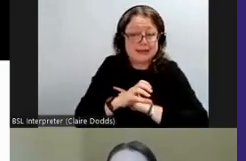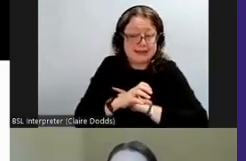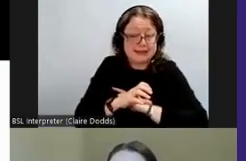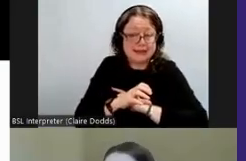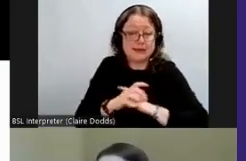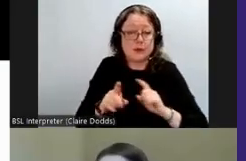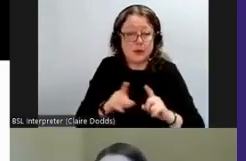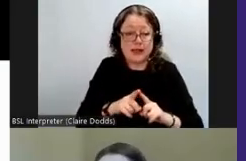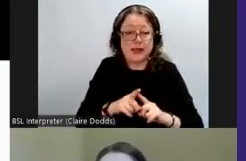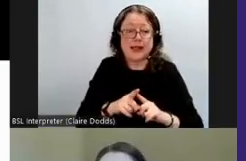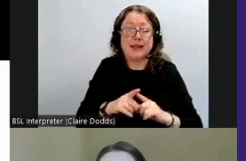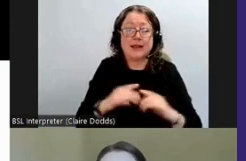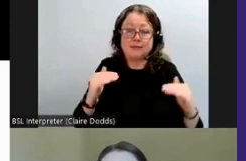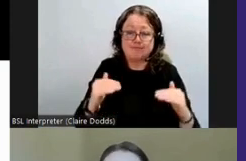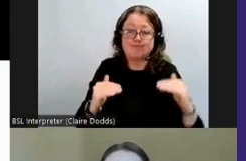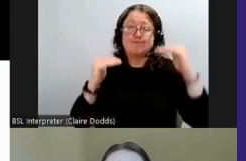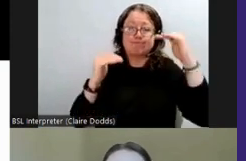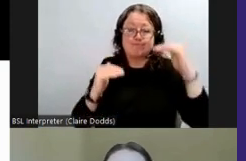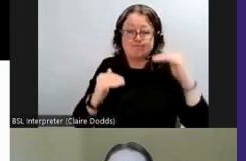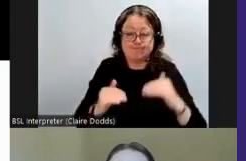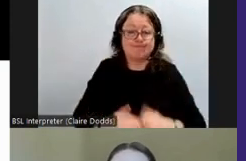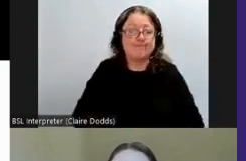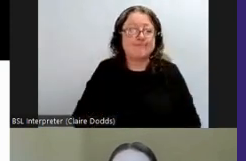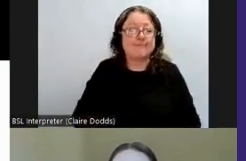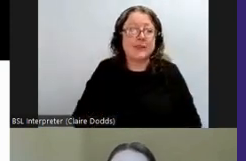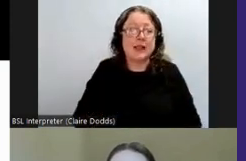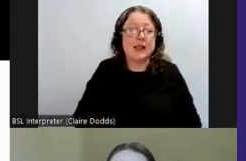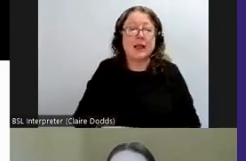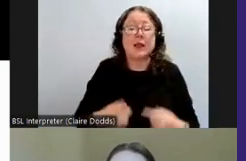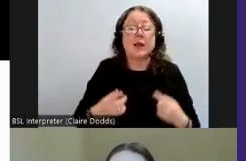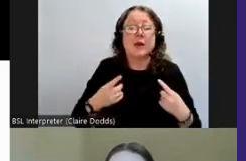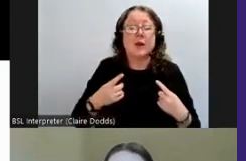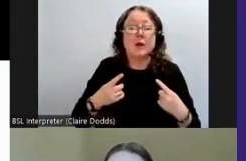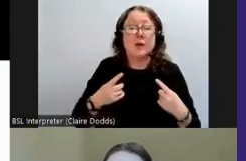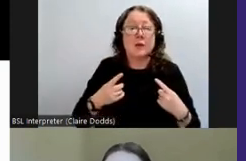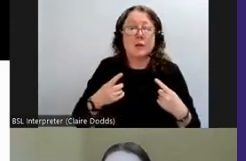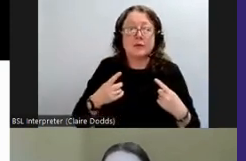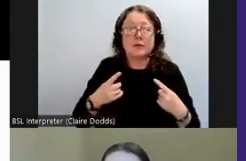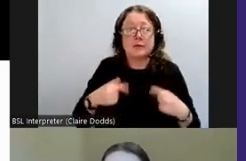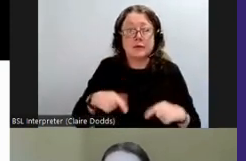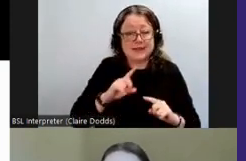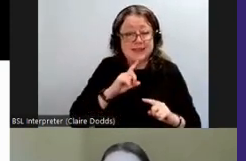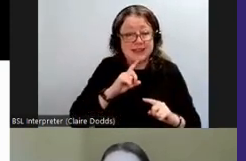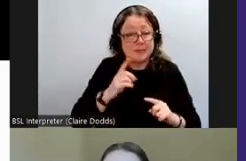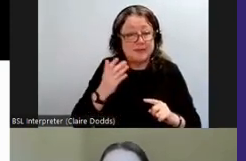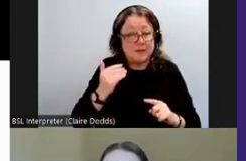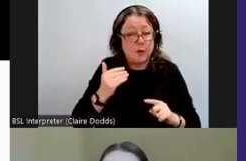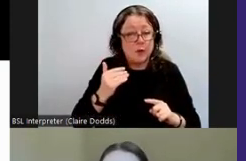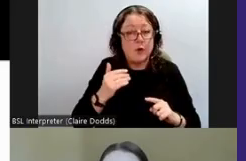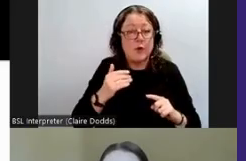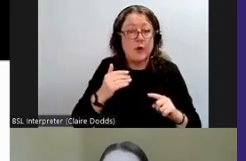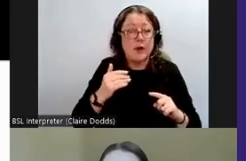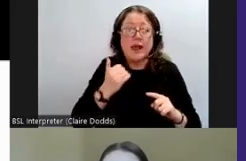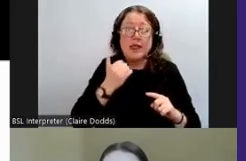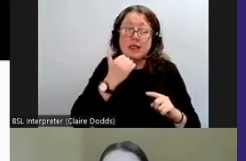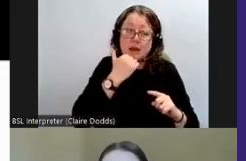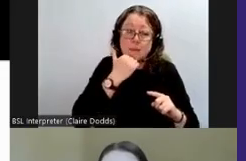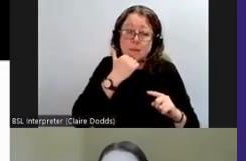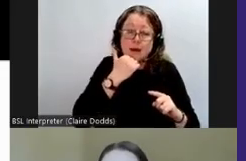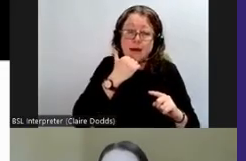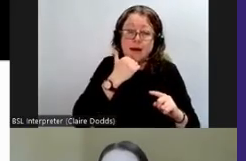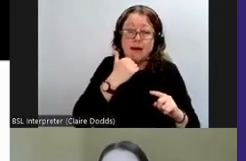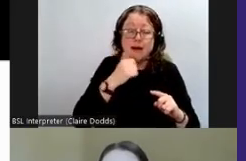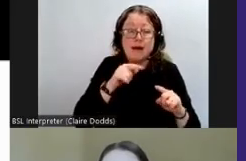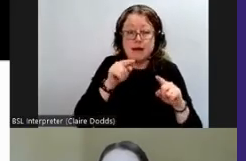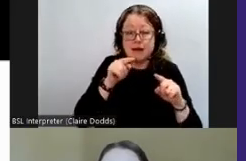So just as we were saying before, that that is quite a static number, and it's not